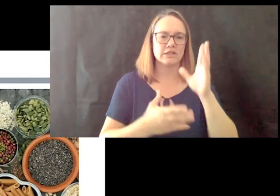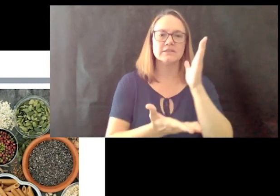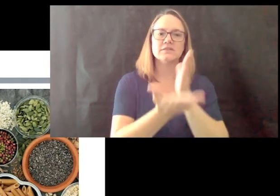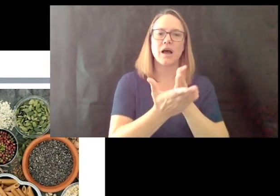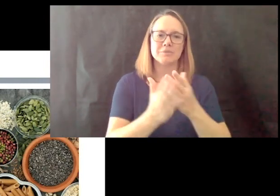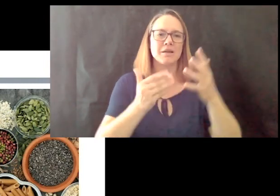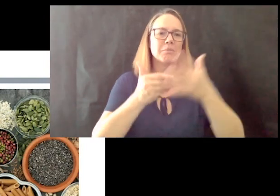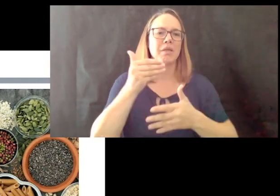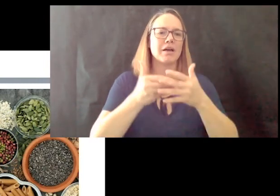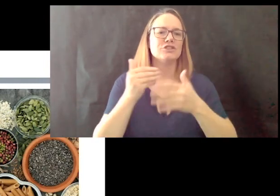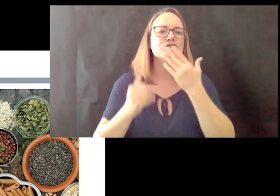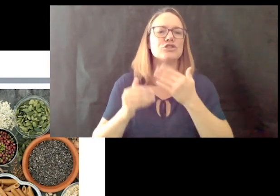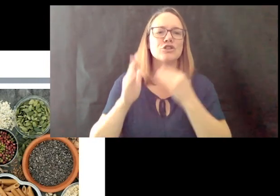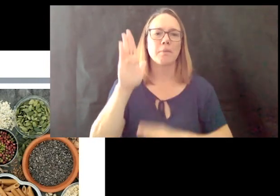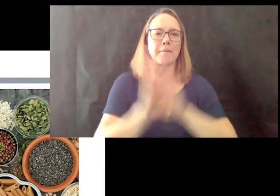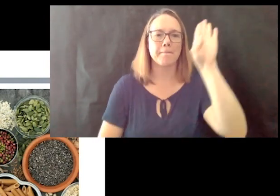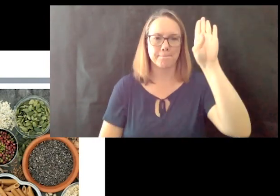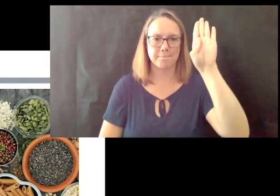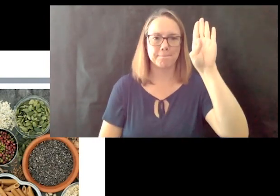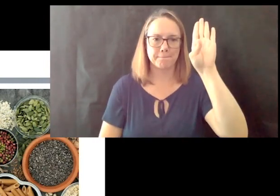blood sugar spikes.